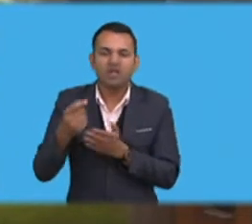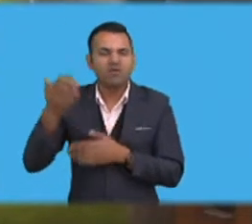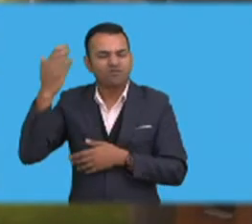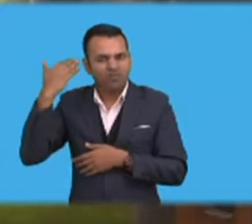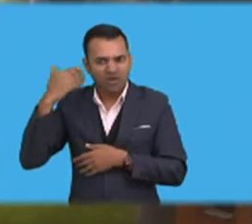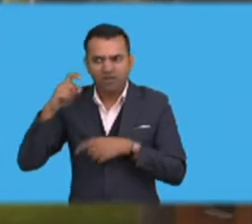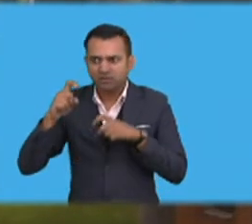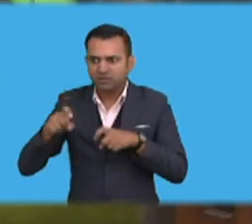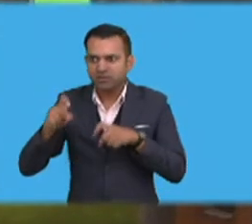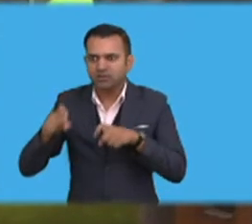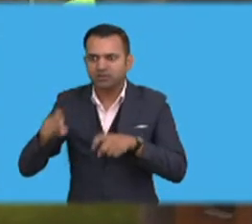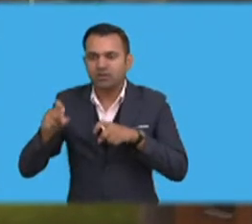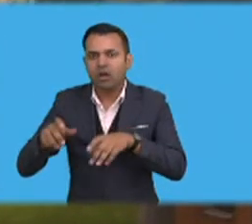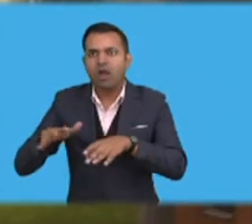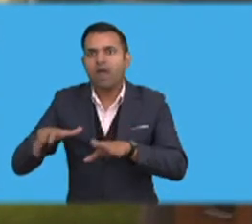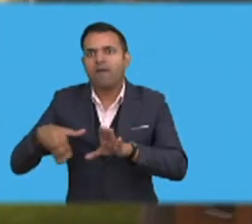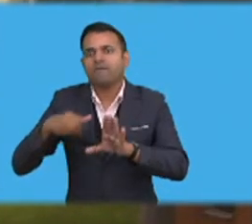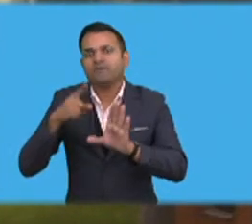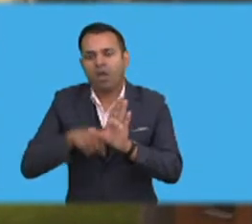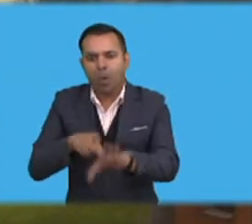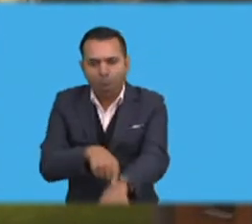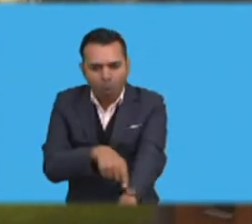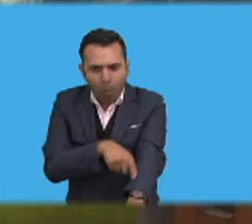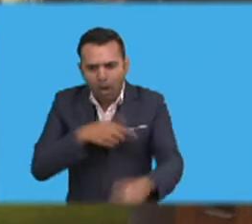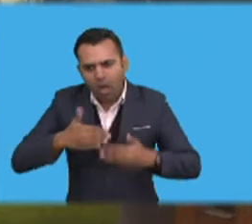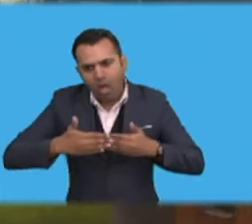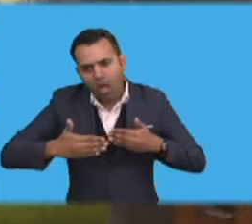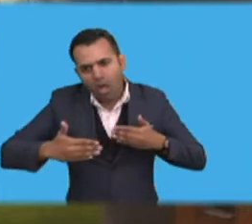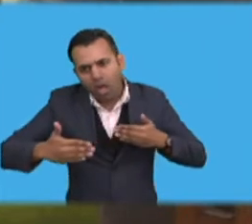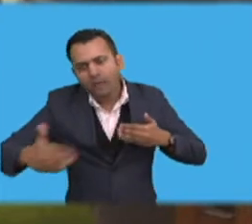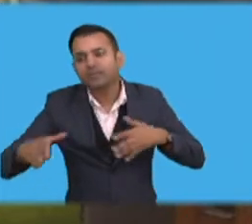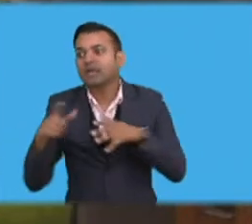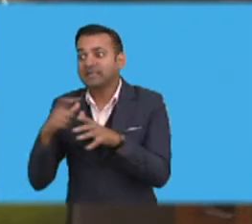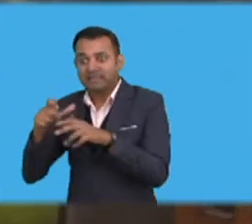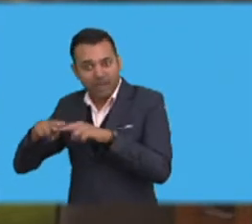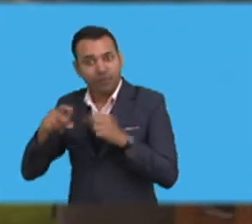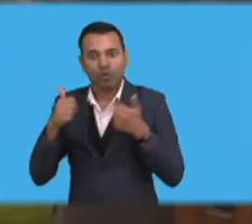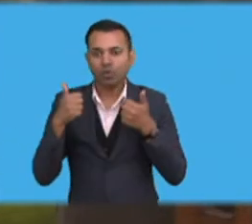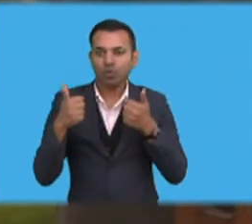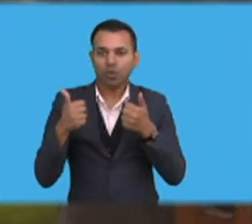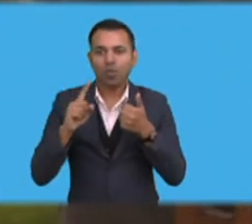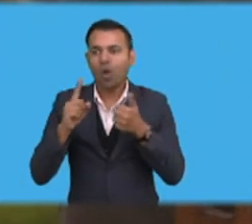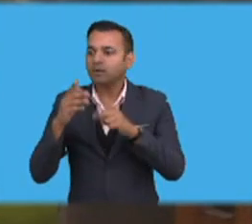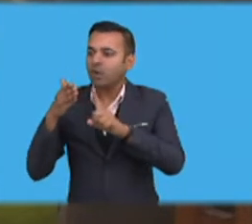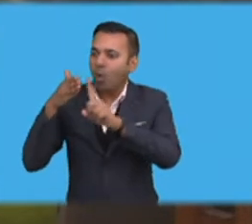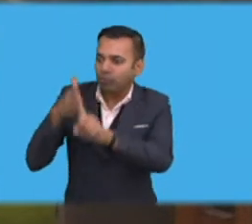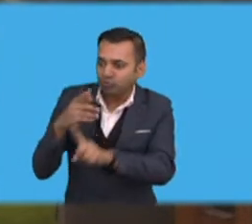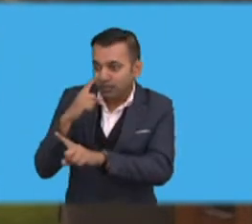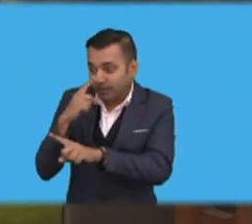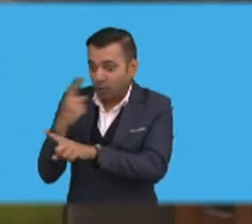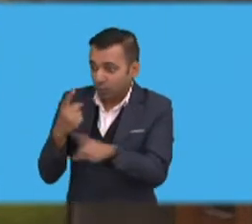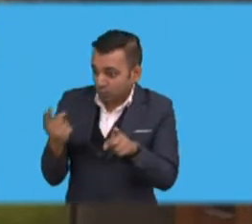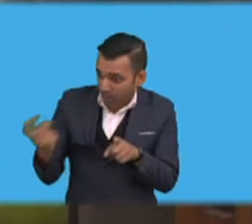years. ACCF is taking a proactive approach in assisting those who may be entitled to compensation. Efforts have been